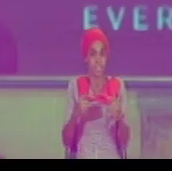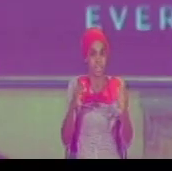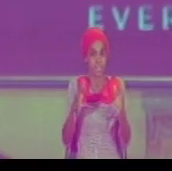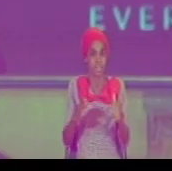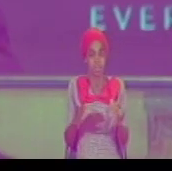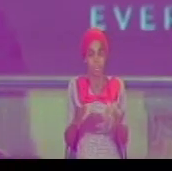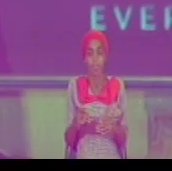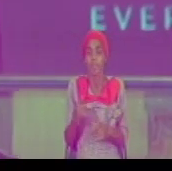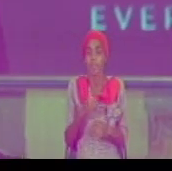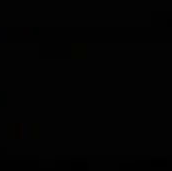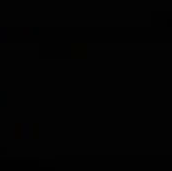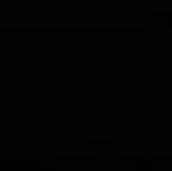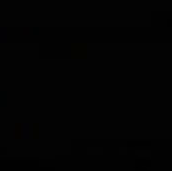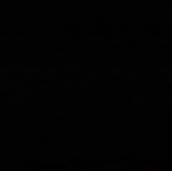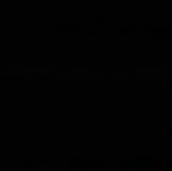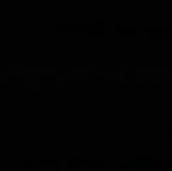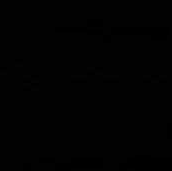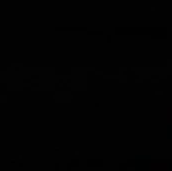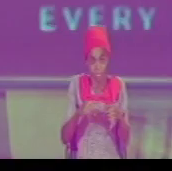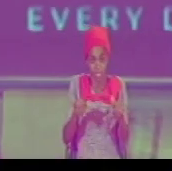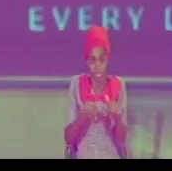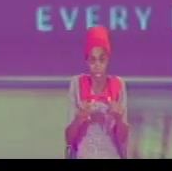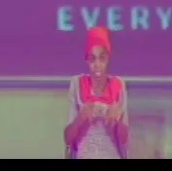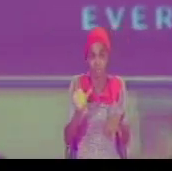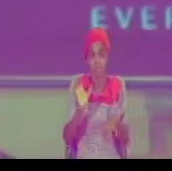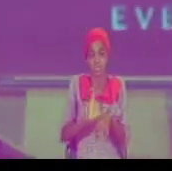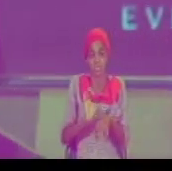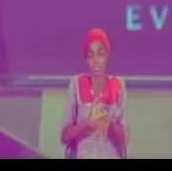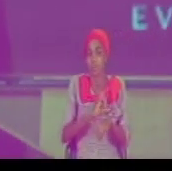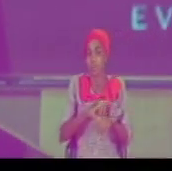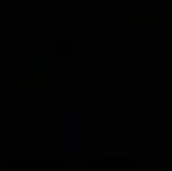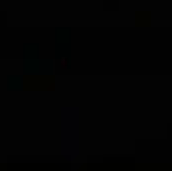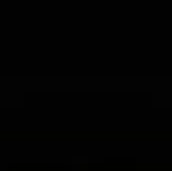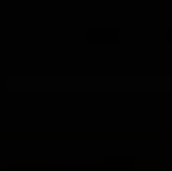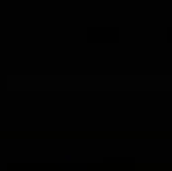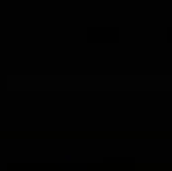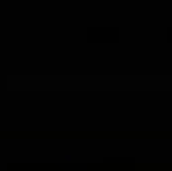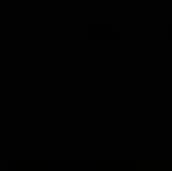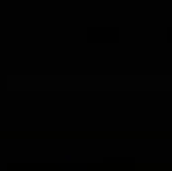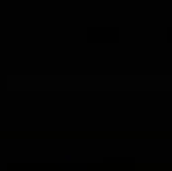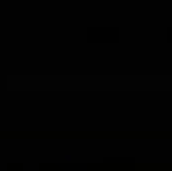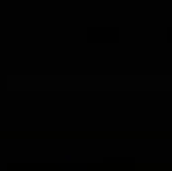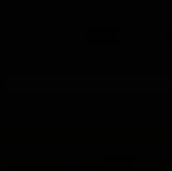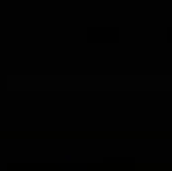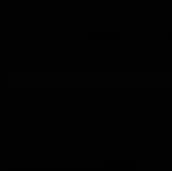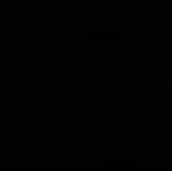you know, they don't have a good heart towards each other. And so that kind of dancing brought,